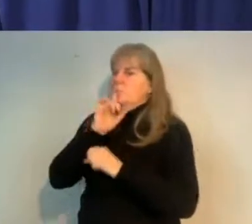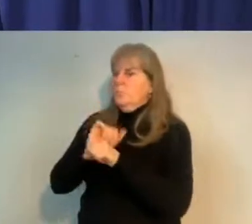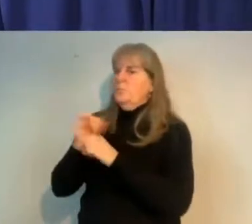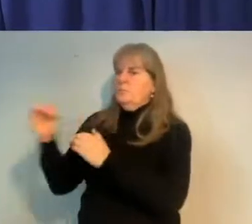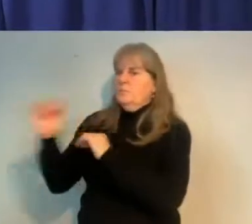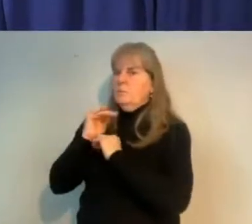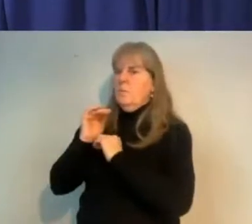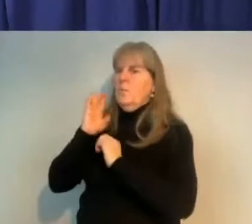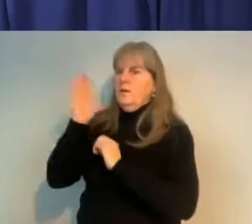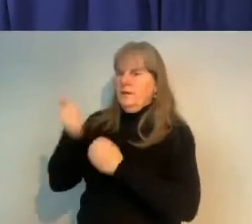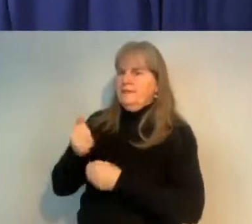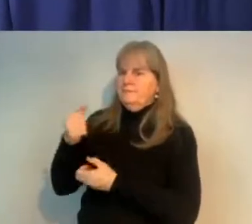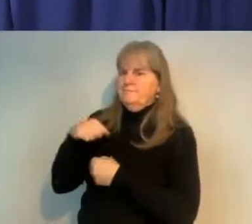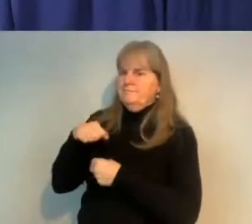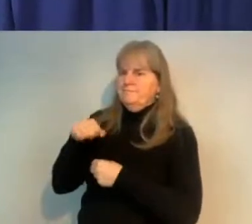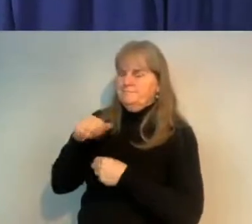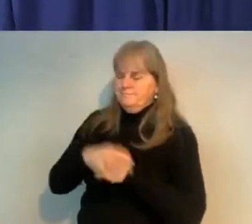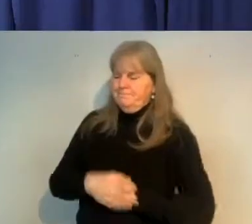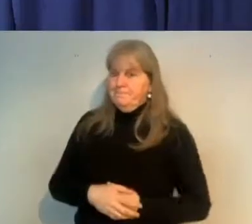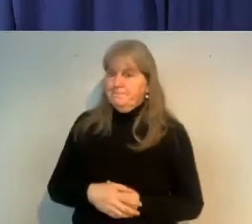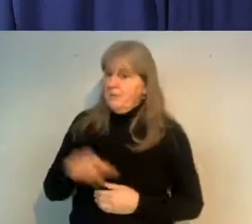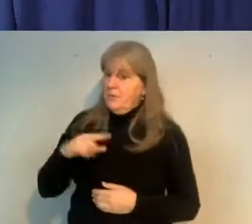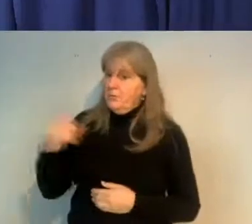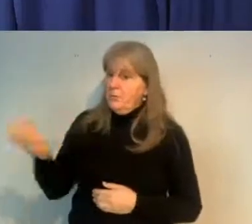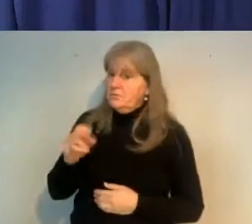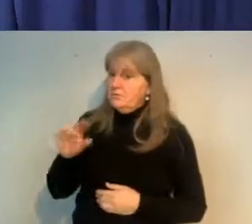Thank you. Do you have a second question, John?